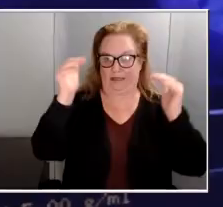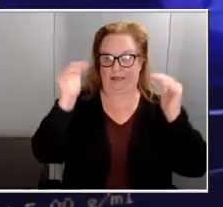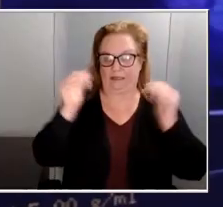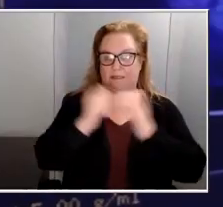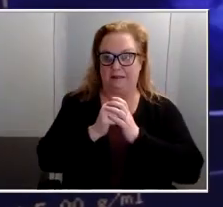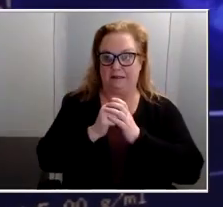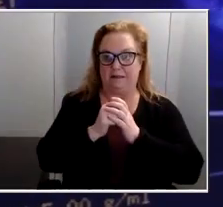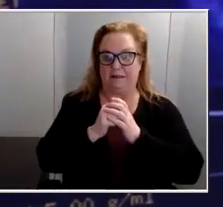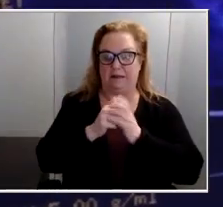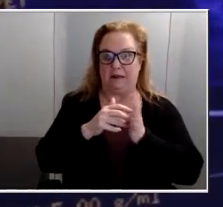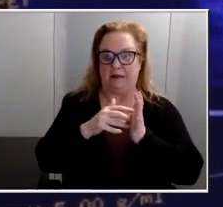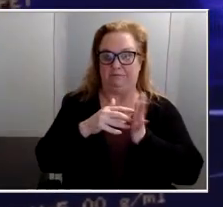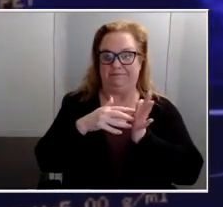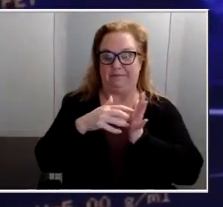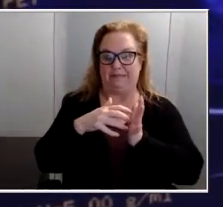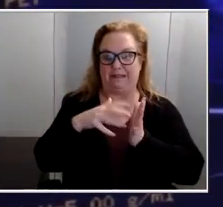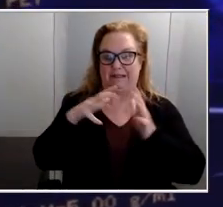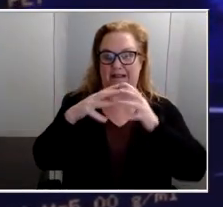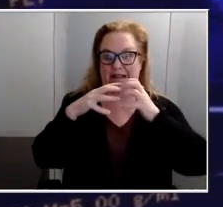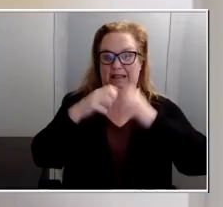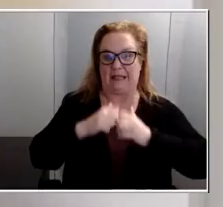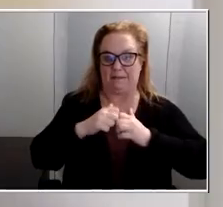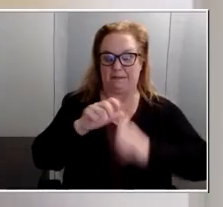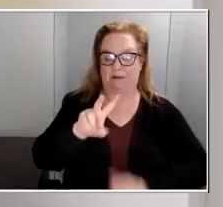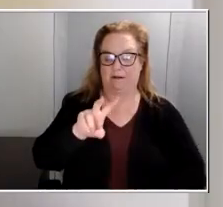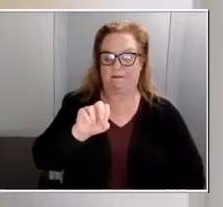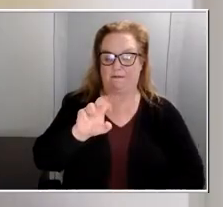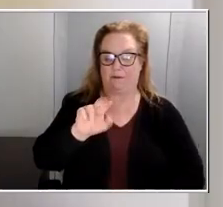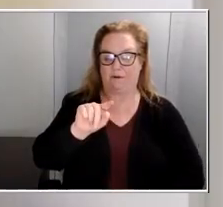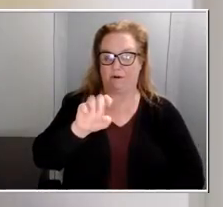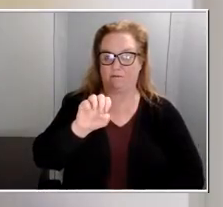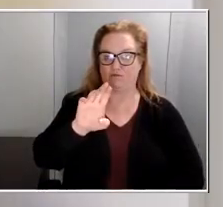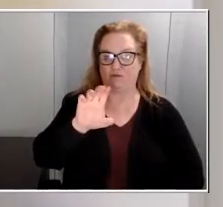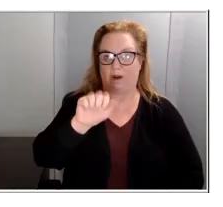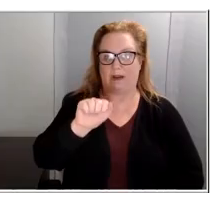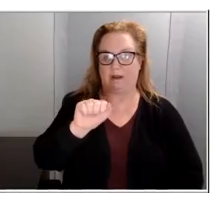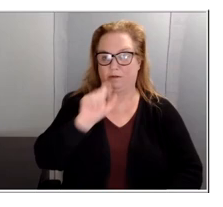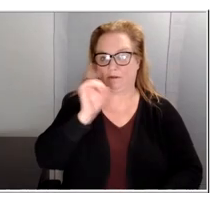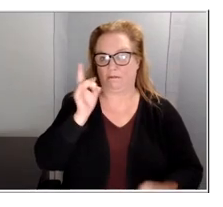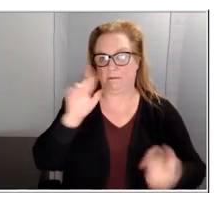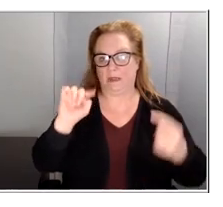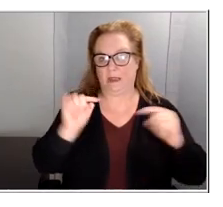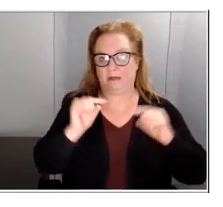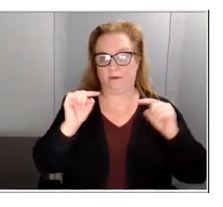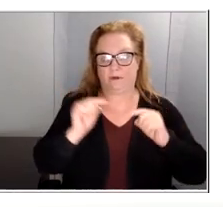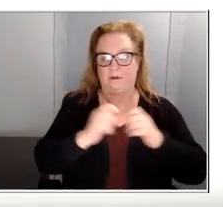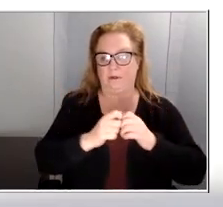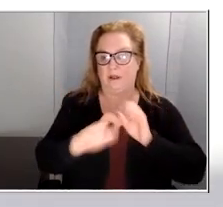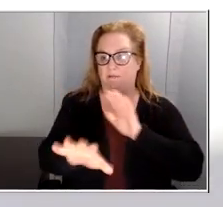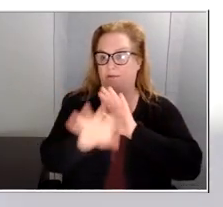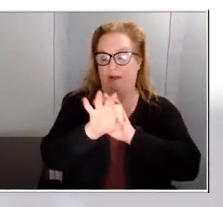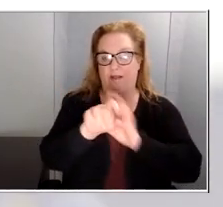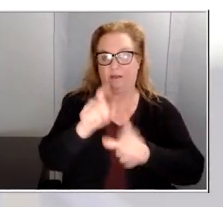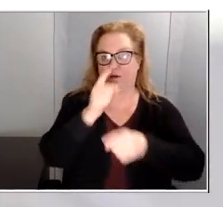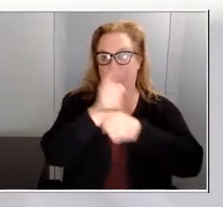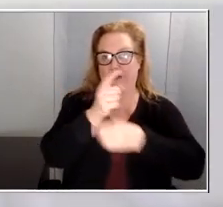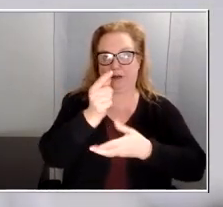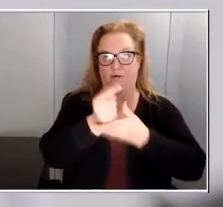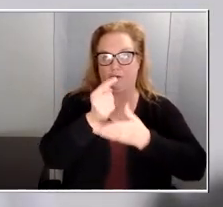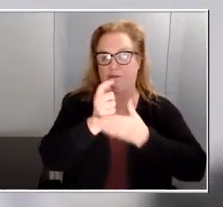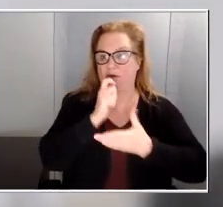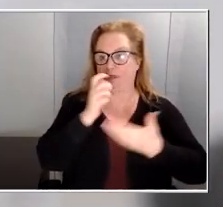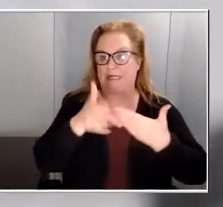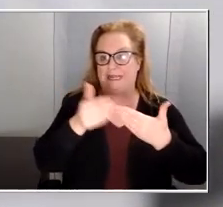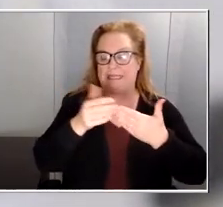collapsed vertebrae, and it was extremely painful. Finding the right treatment was not easy. He started treating me with